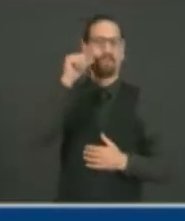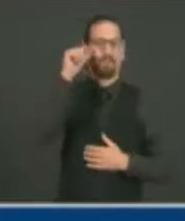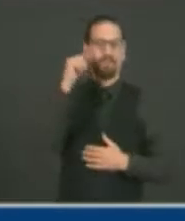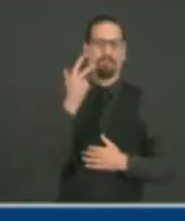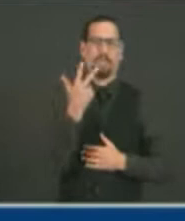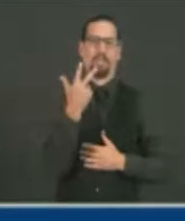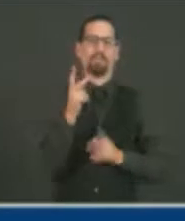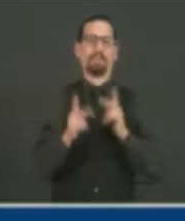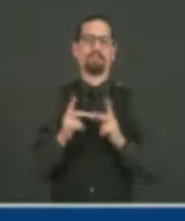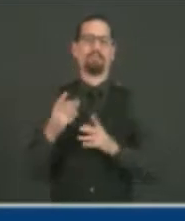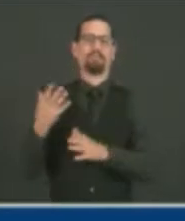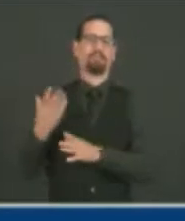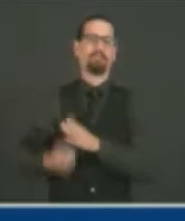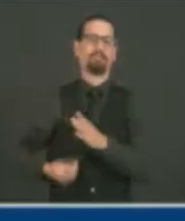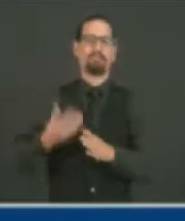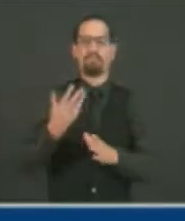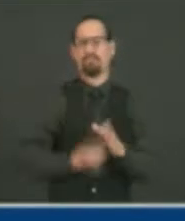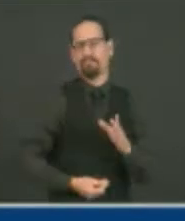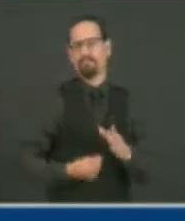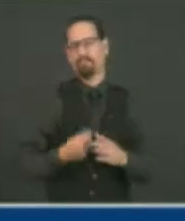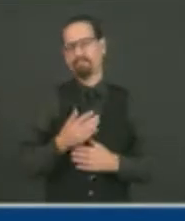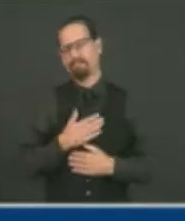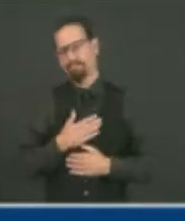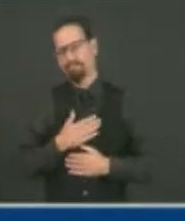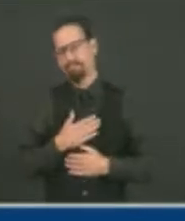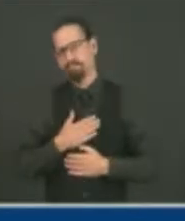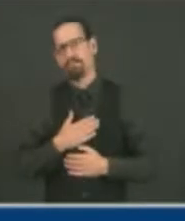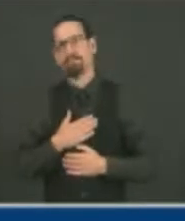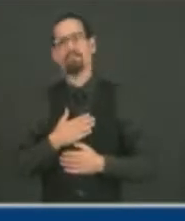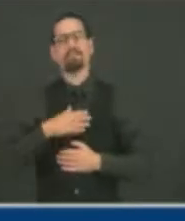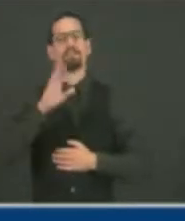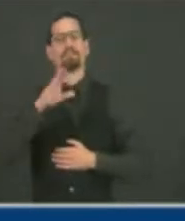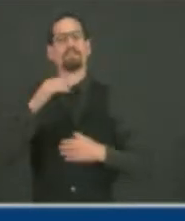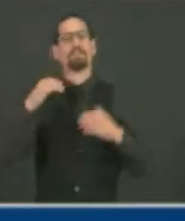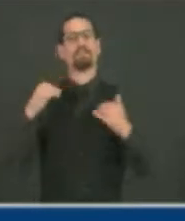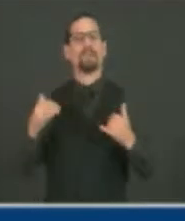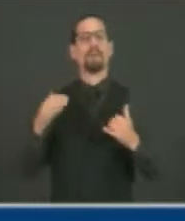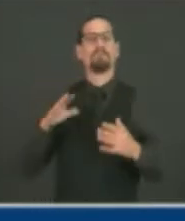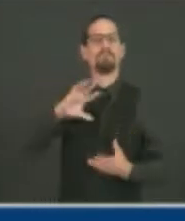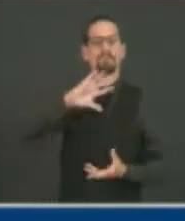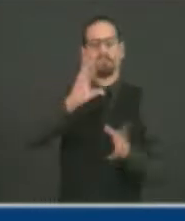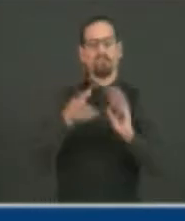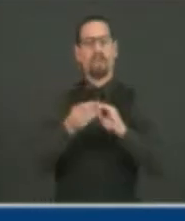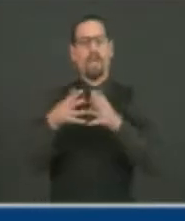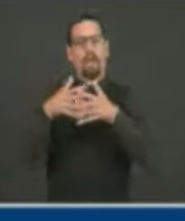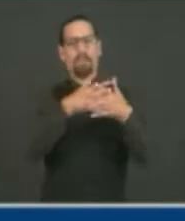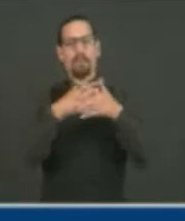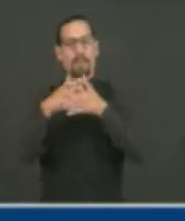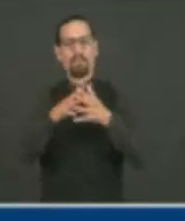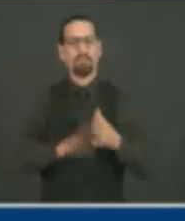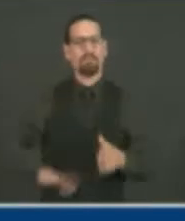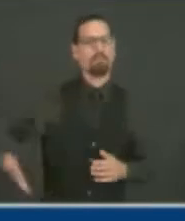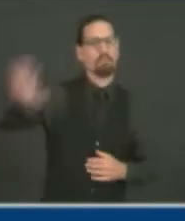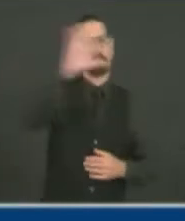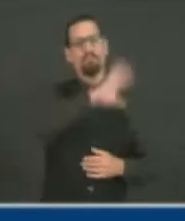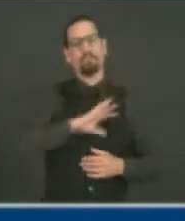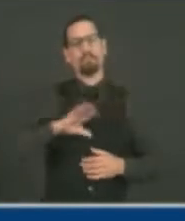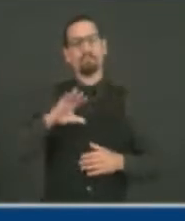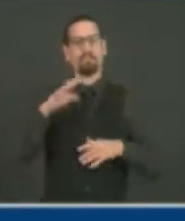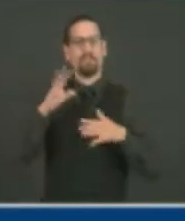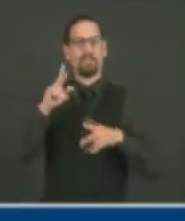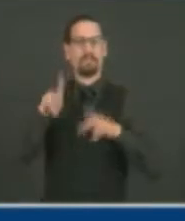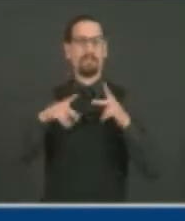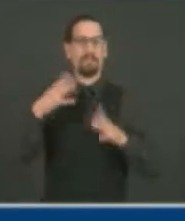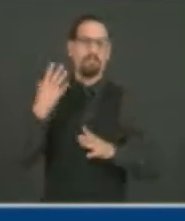its 200,000th death. So we continue to lose people every single day to COVID-19. It's a